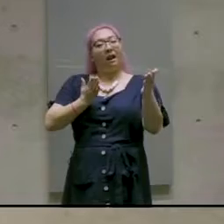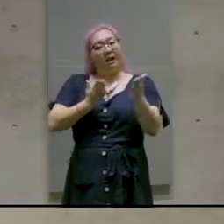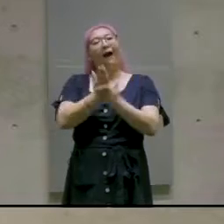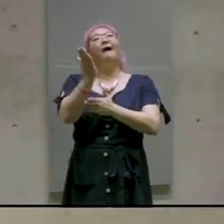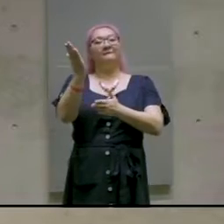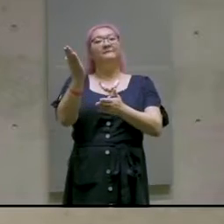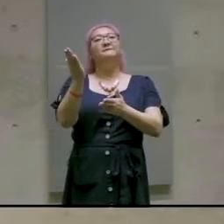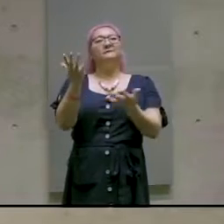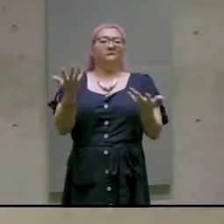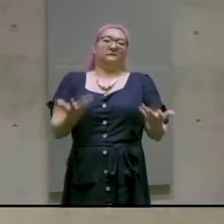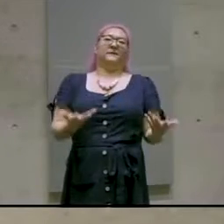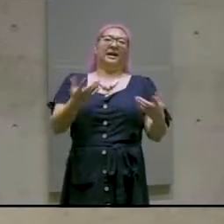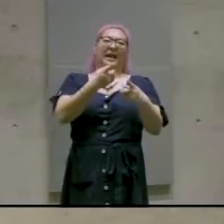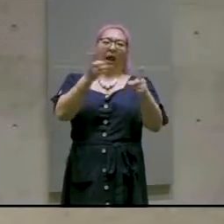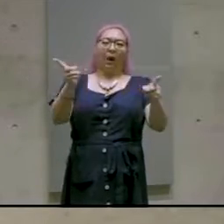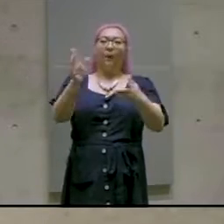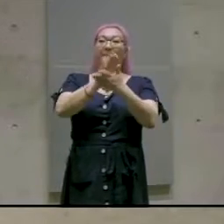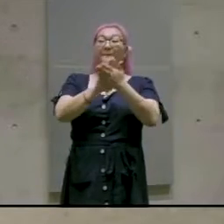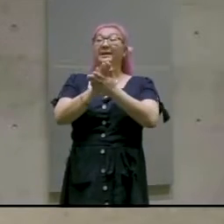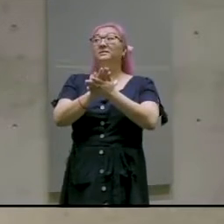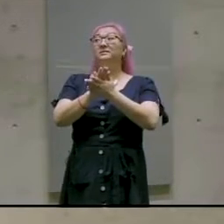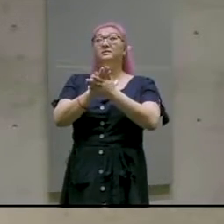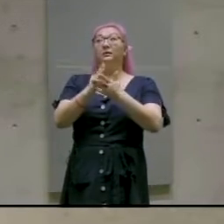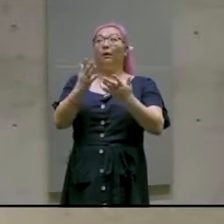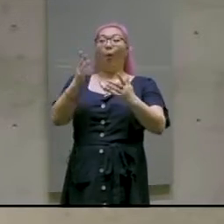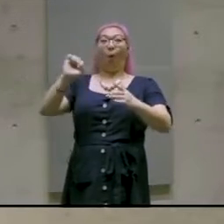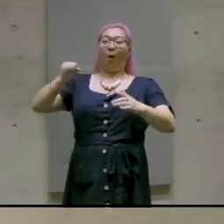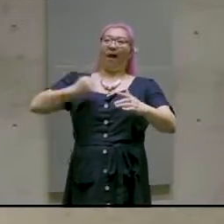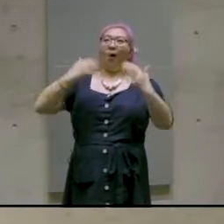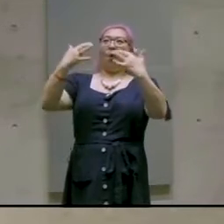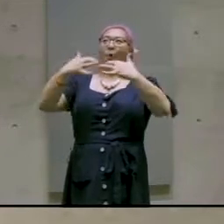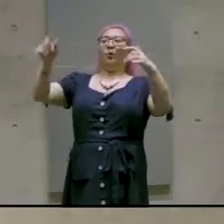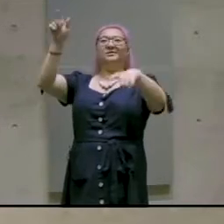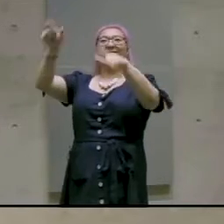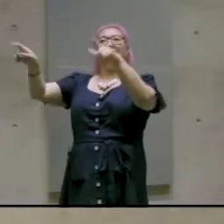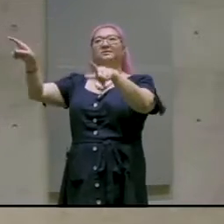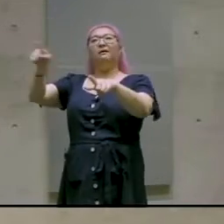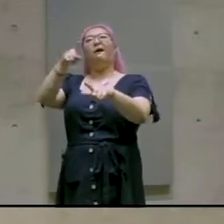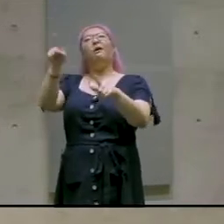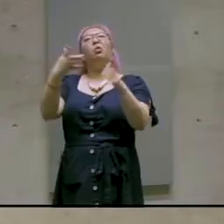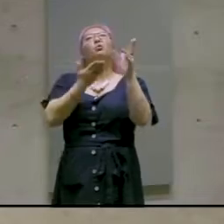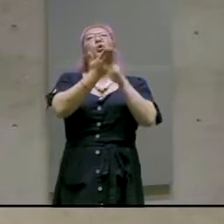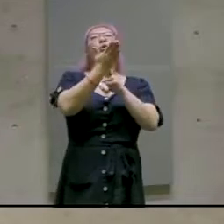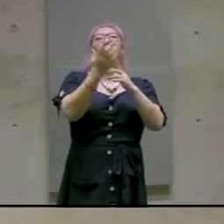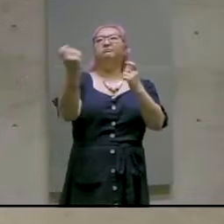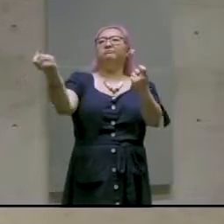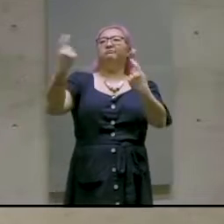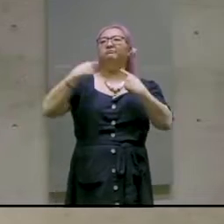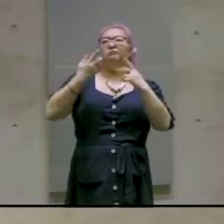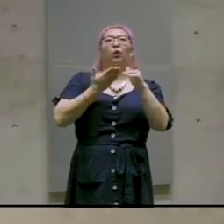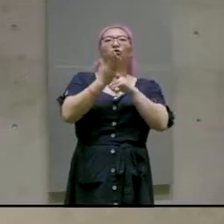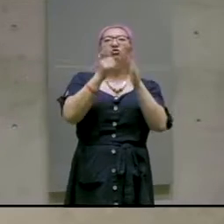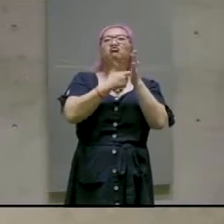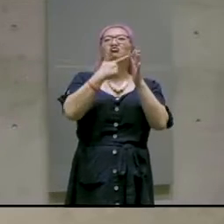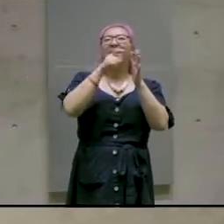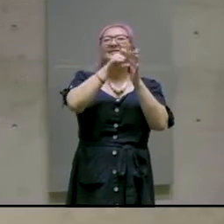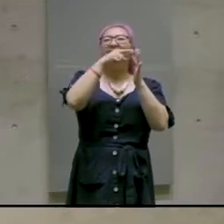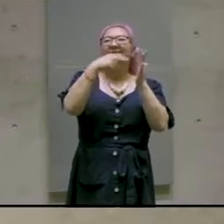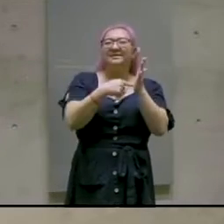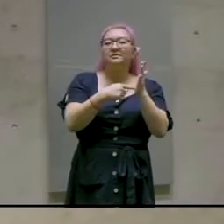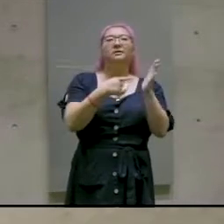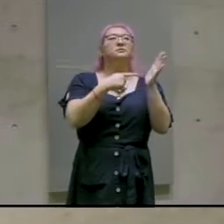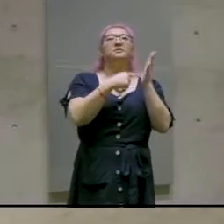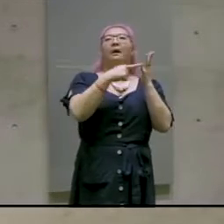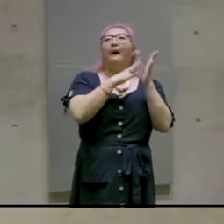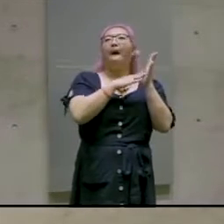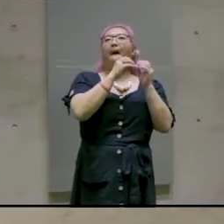can respond to collective player desire, which is when kind of players kind of write to us on Discord, Reddit, Tumblr, and so on, expressing kind of,